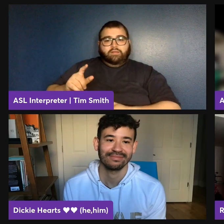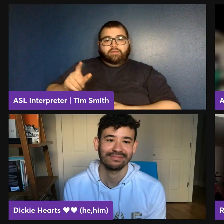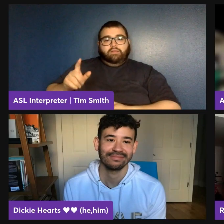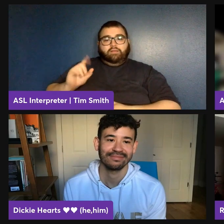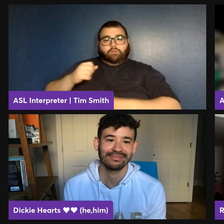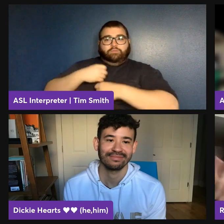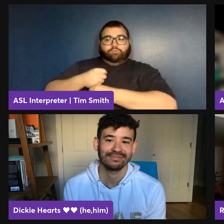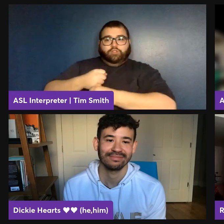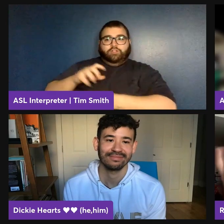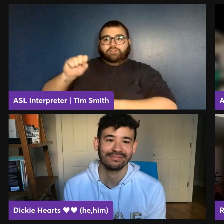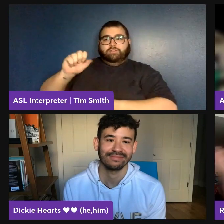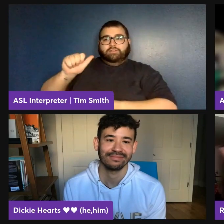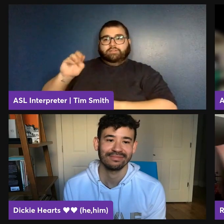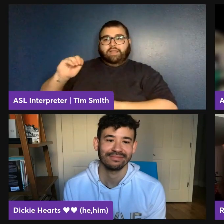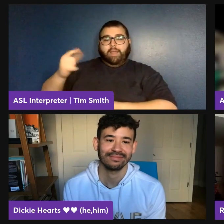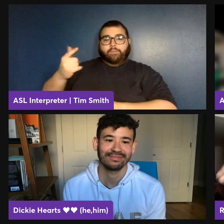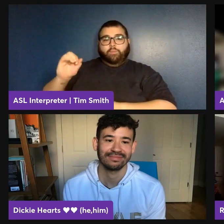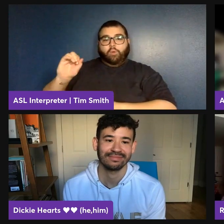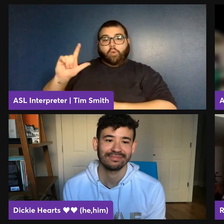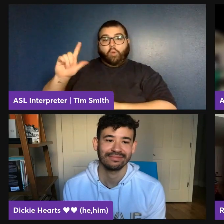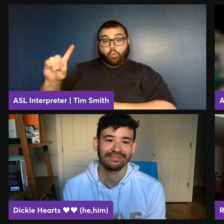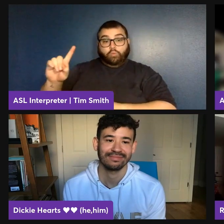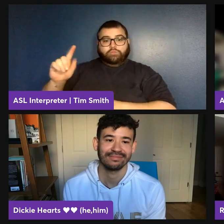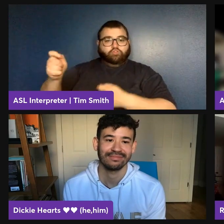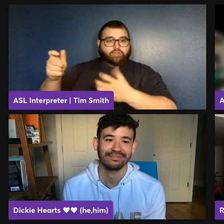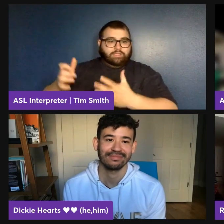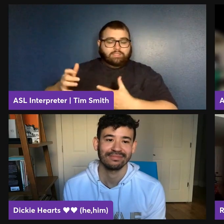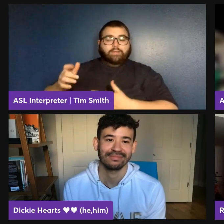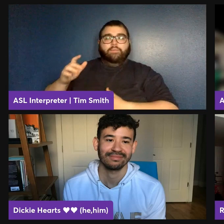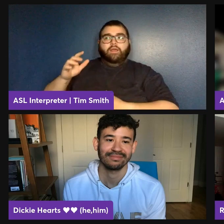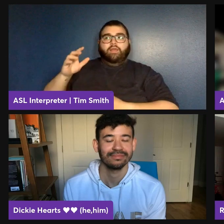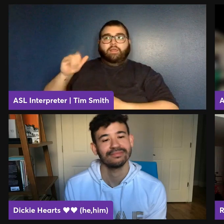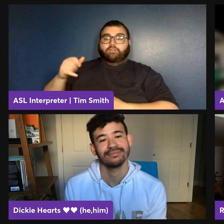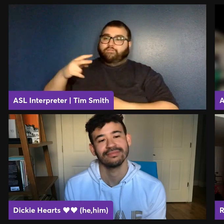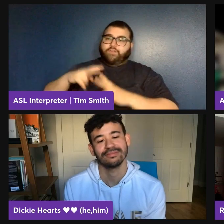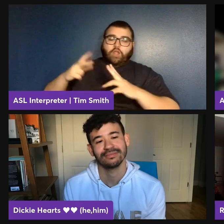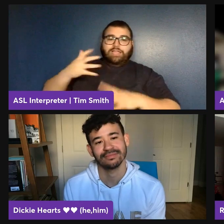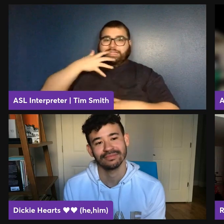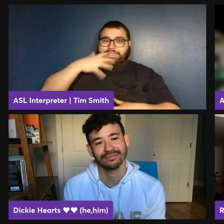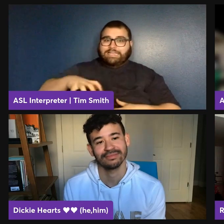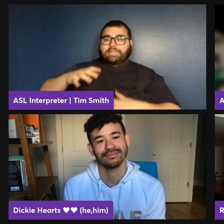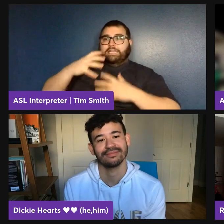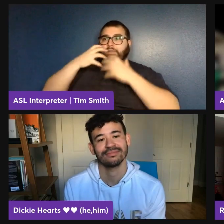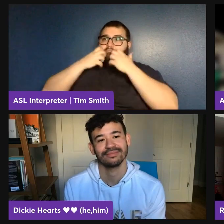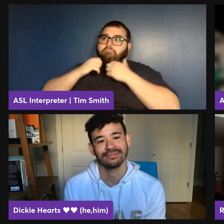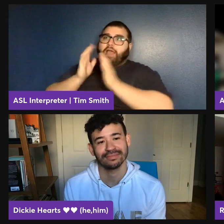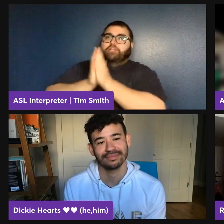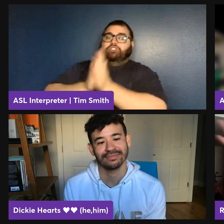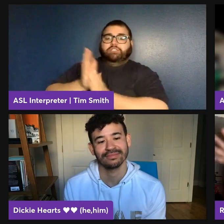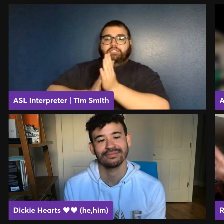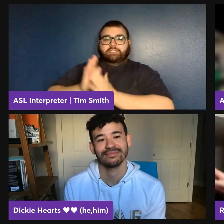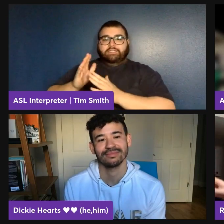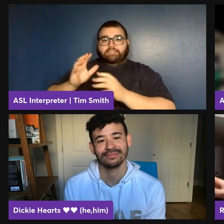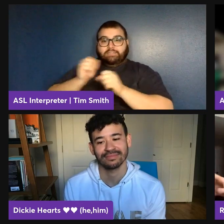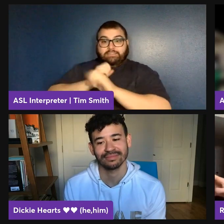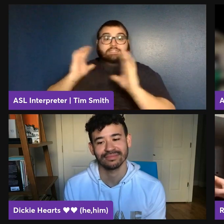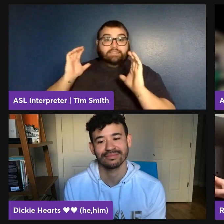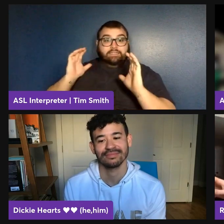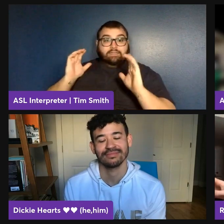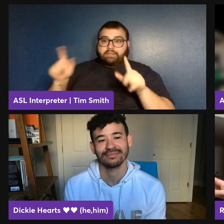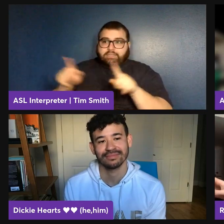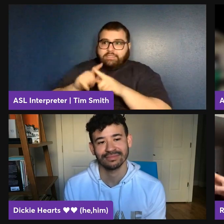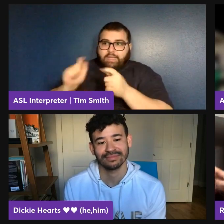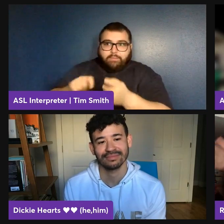directed, and it was suddenly this very heated and passionate and charged scene. Same exact